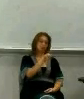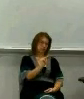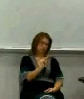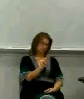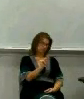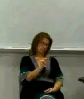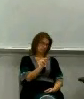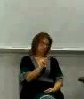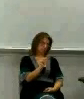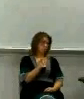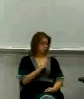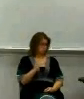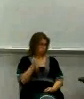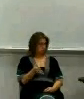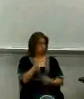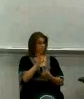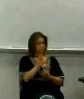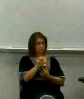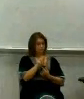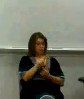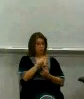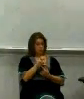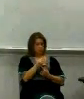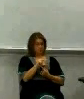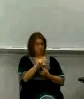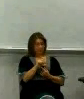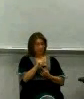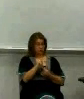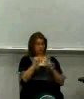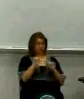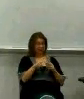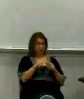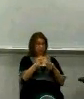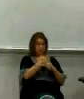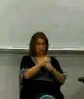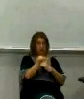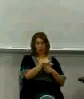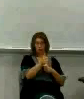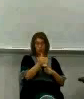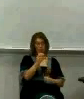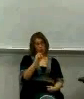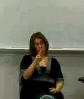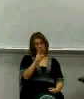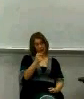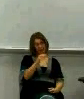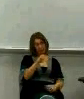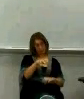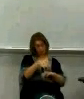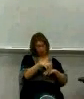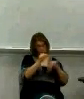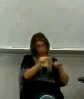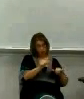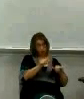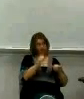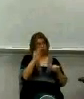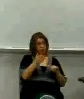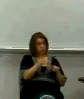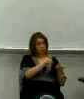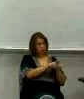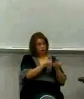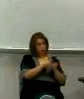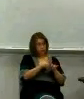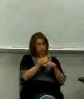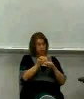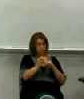fermentation can either just create another organic molecule, and it will